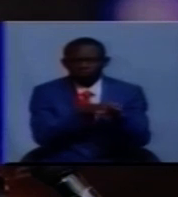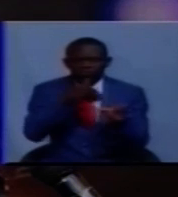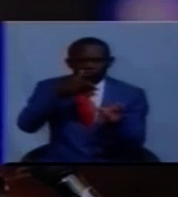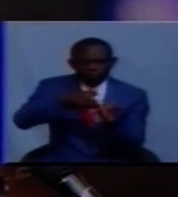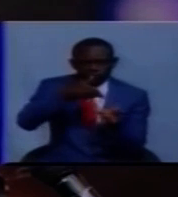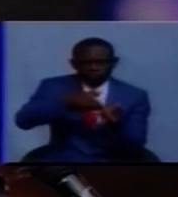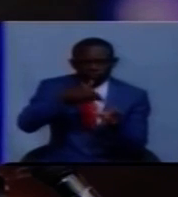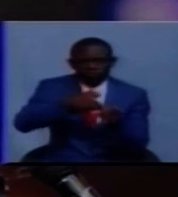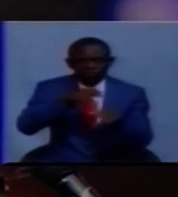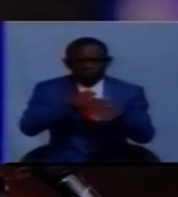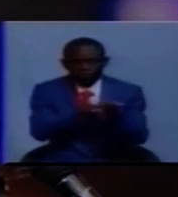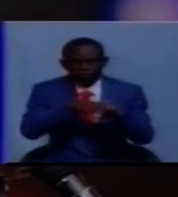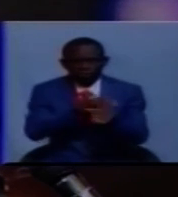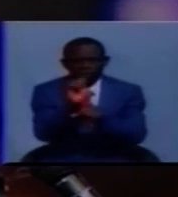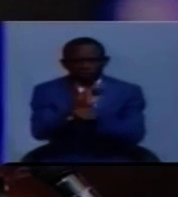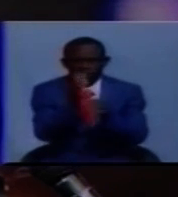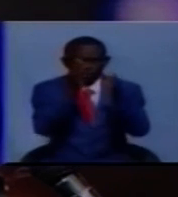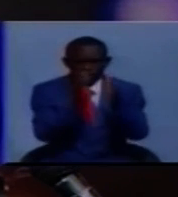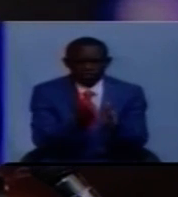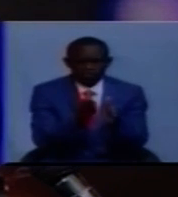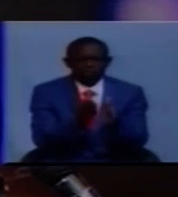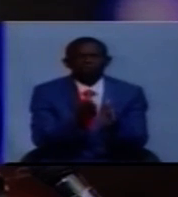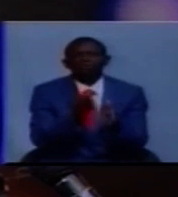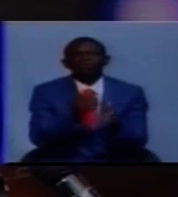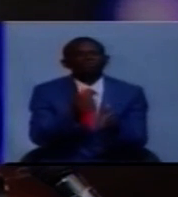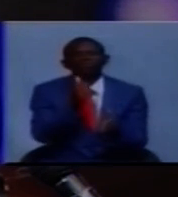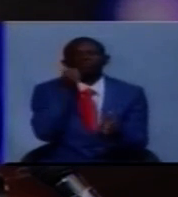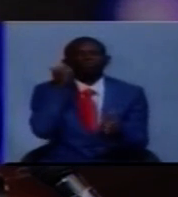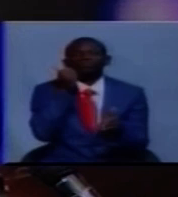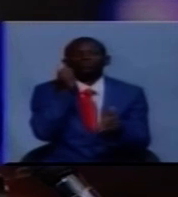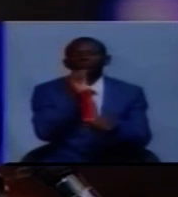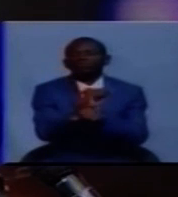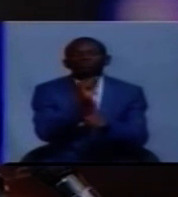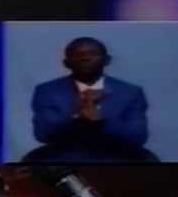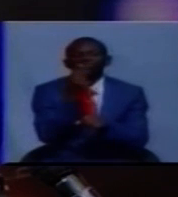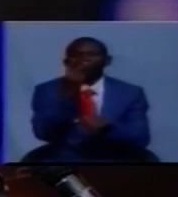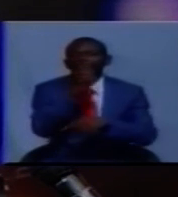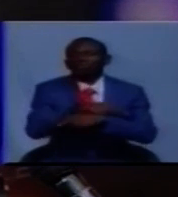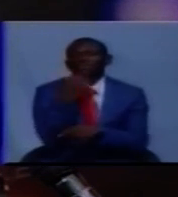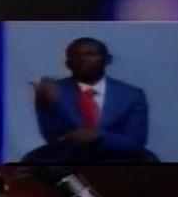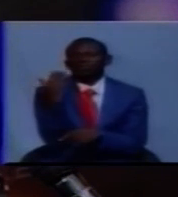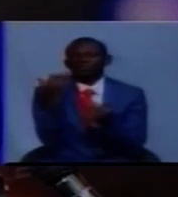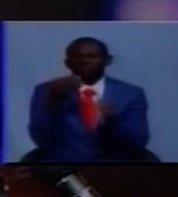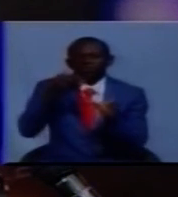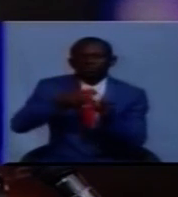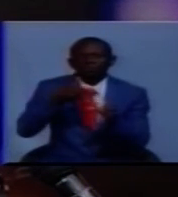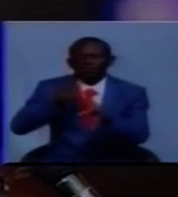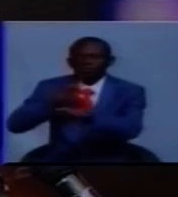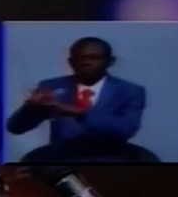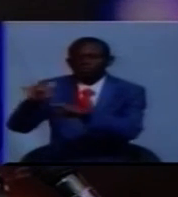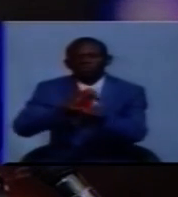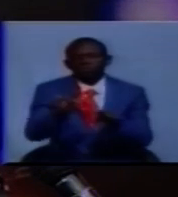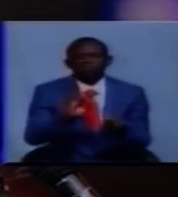transporters, whose strike action almost brought the economy to its knees in the past 2 days. This is the second time that this is